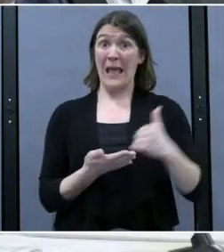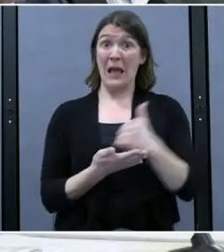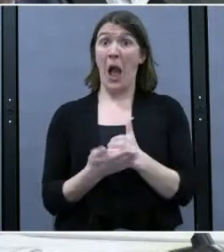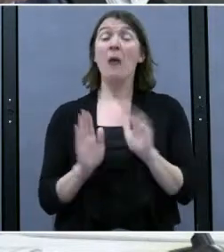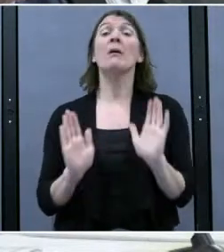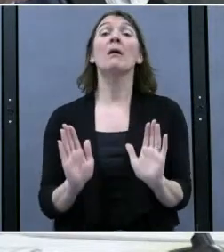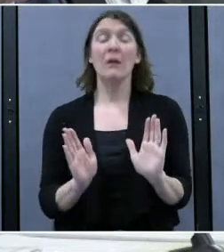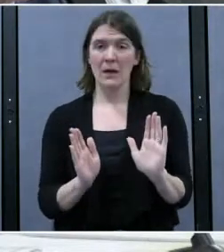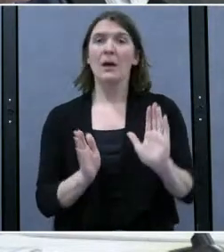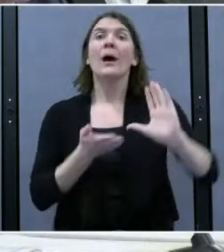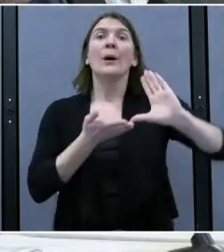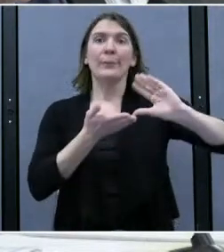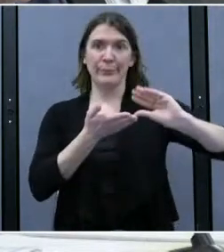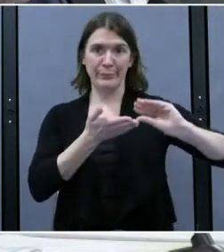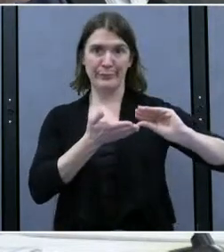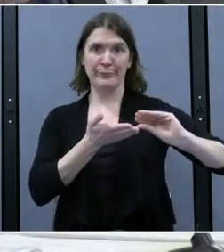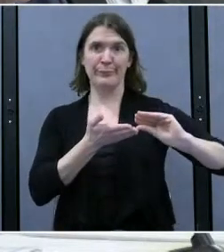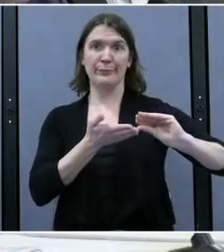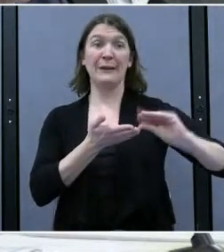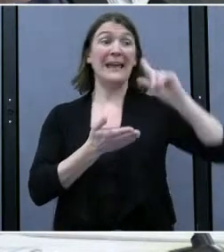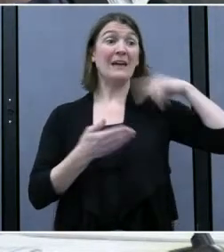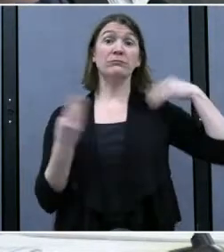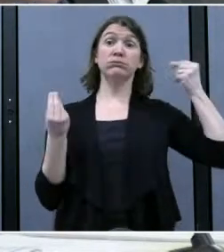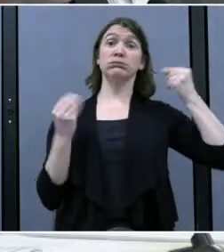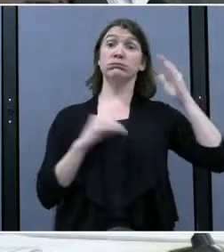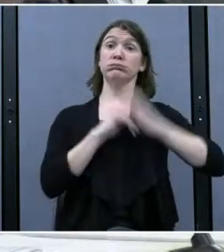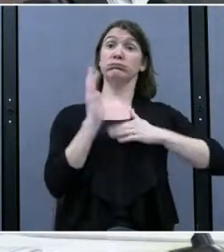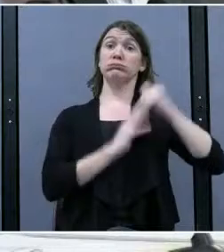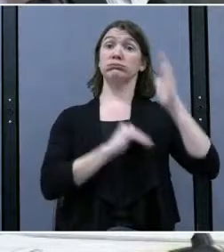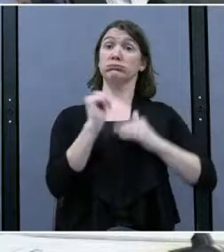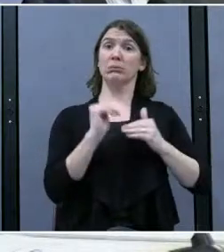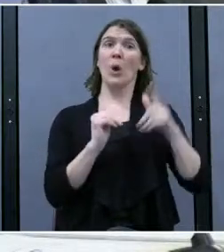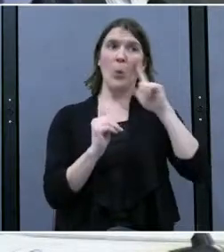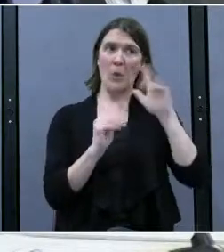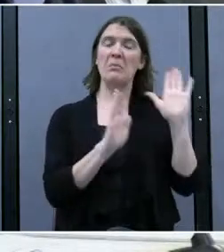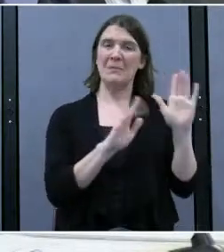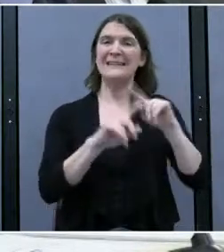far lower than it would be for people who don't have those rebates.